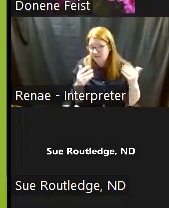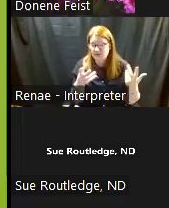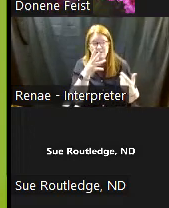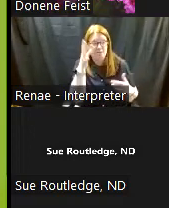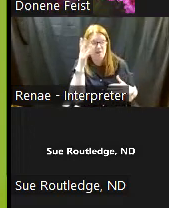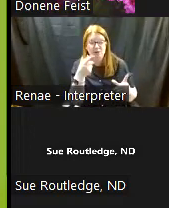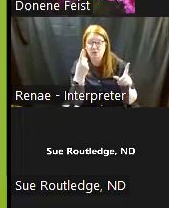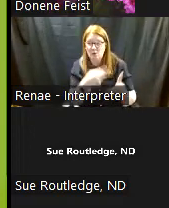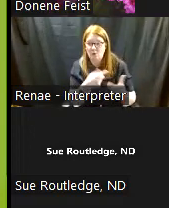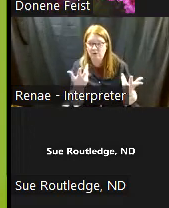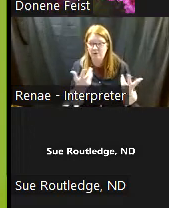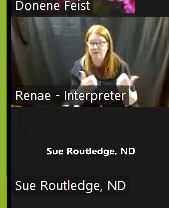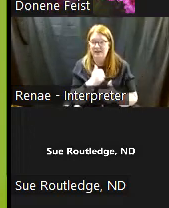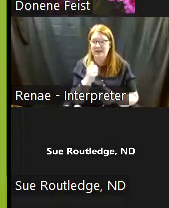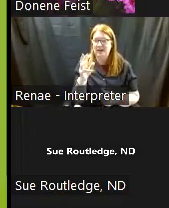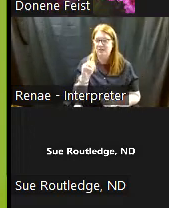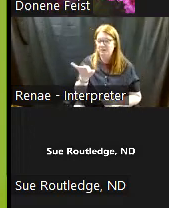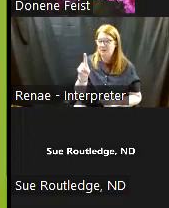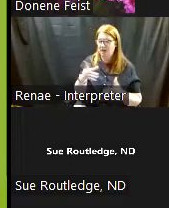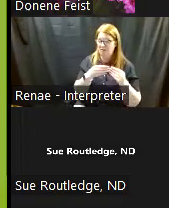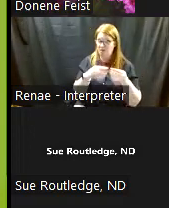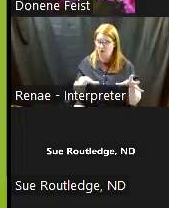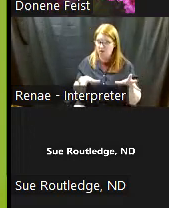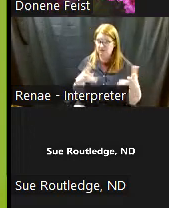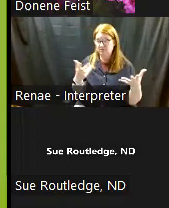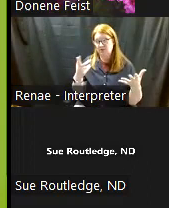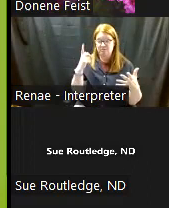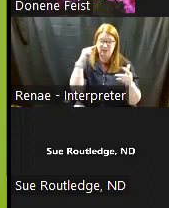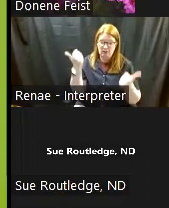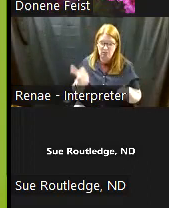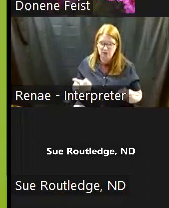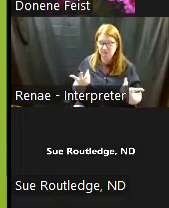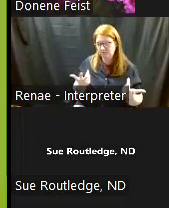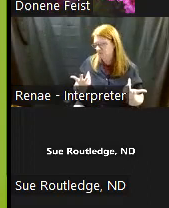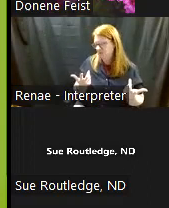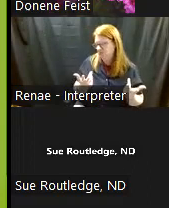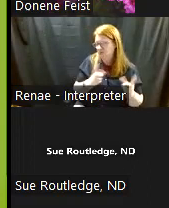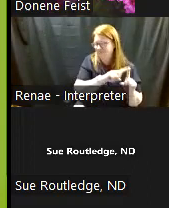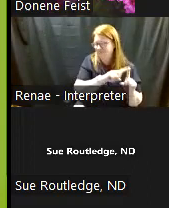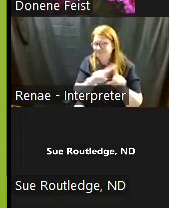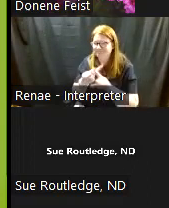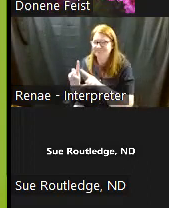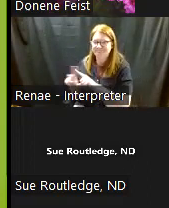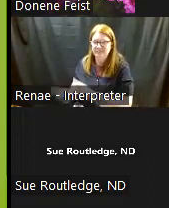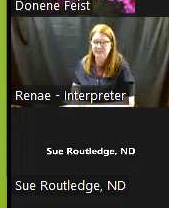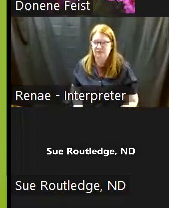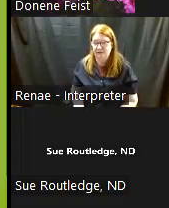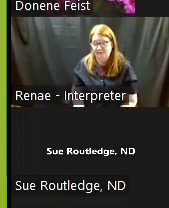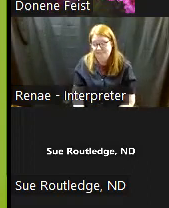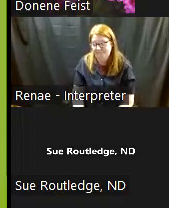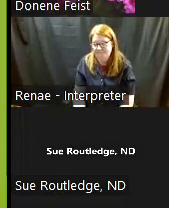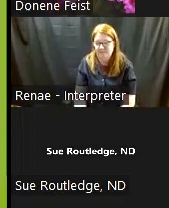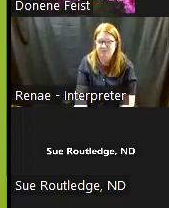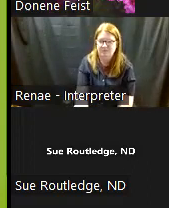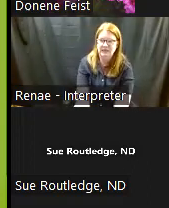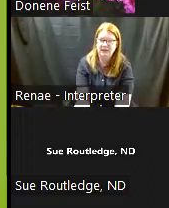every mild hearing loss is going to be very different. I feel like there's just always some level of, I